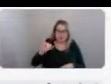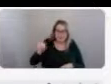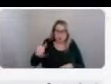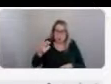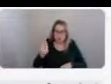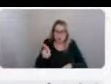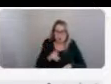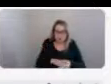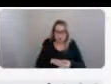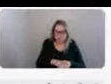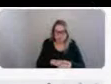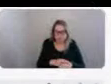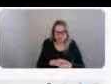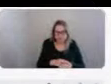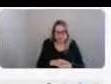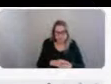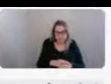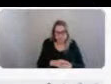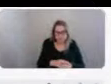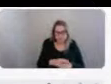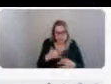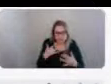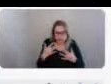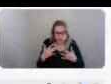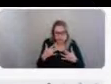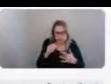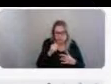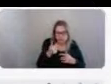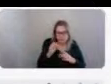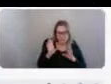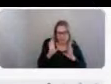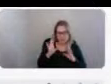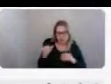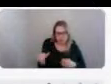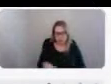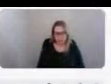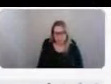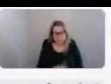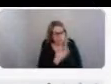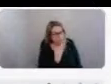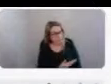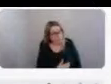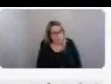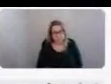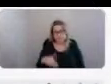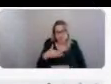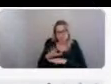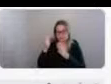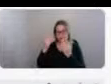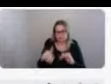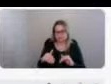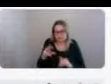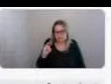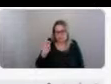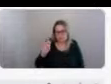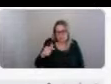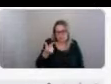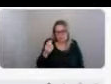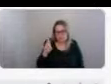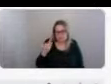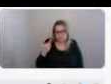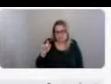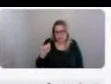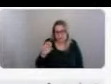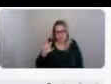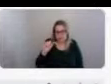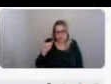disparity in treatment is concerning thank you the next speaker is margaret vogue followed by ellen